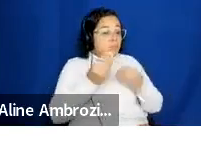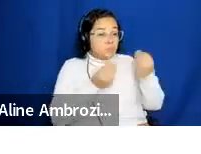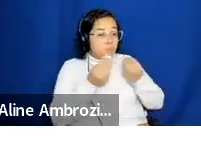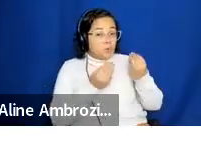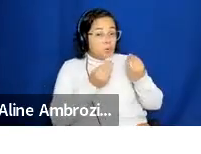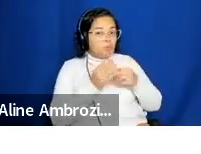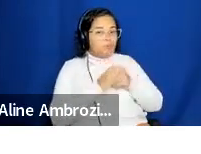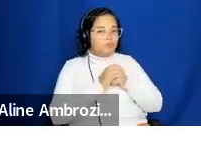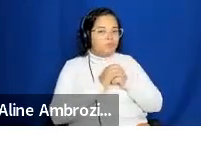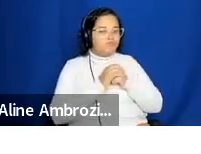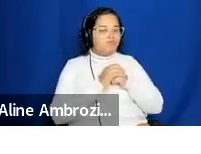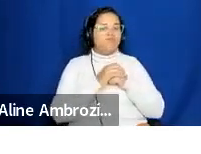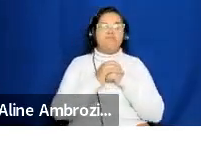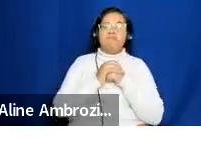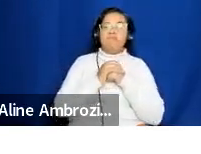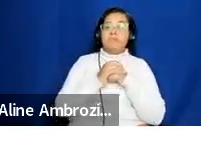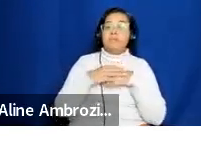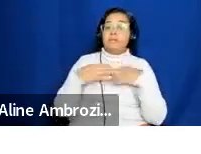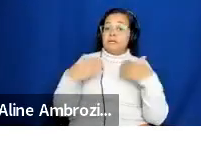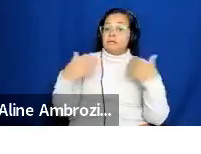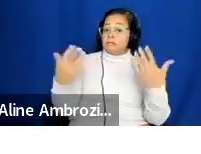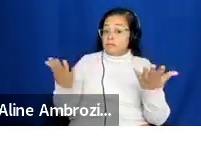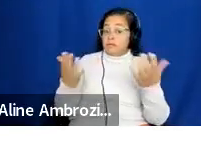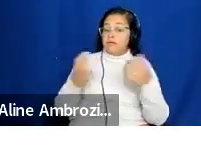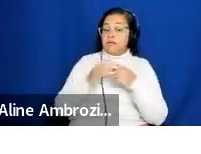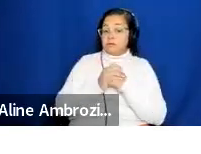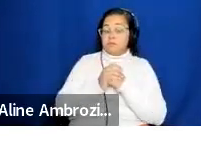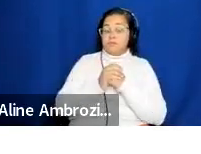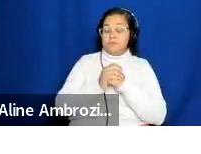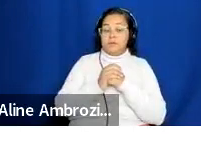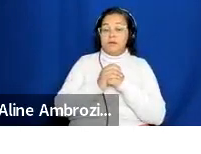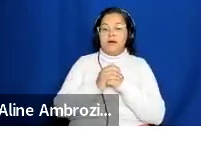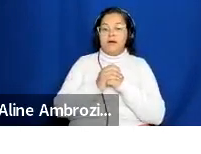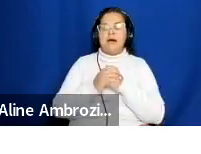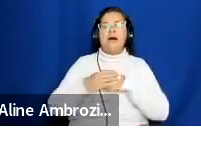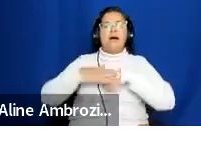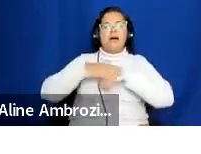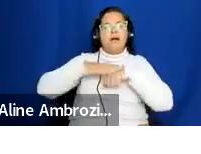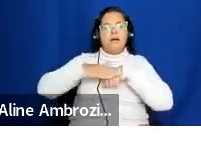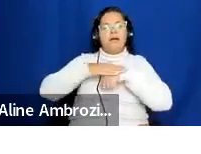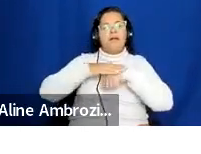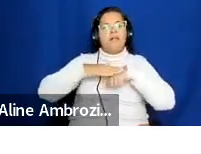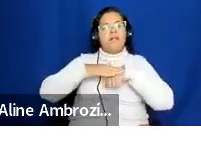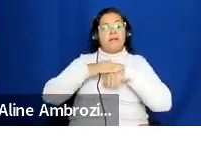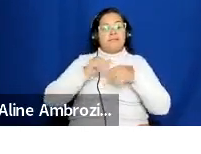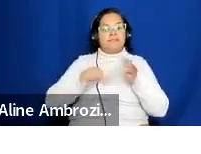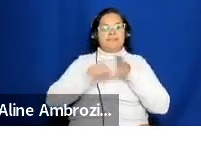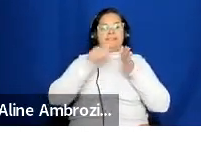So for this first session then, when we come to look at Marx's method,